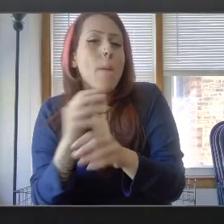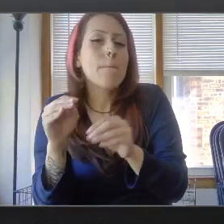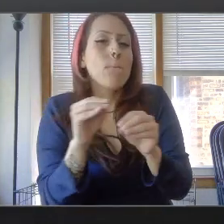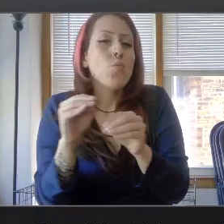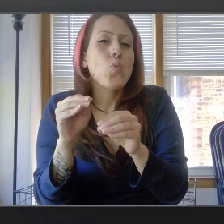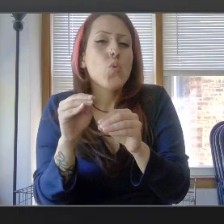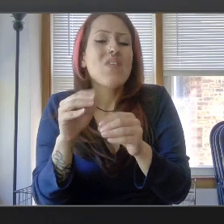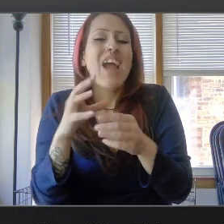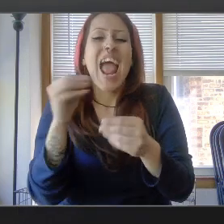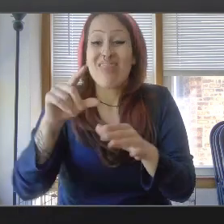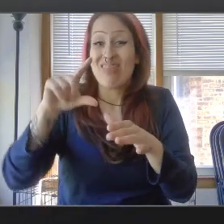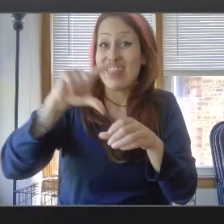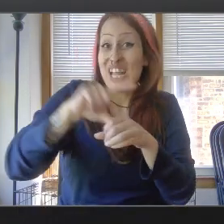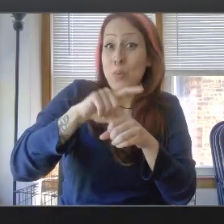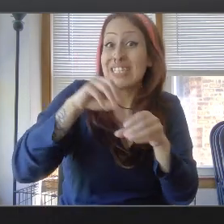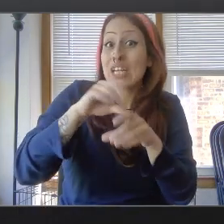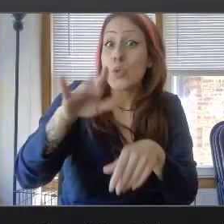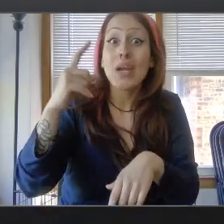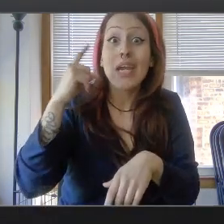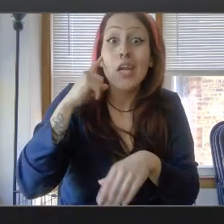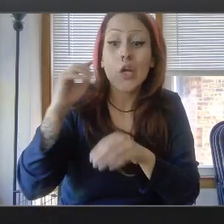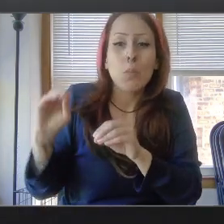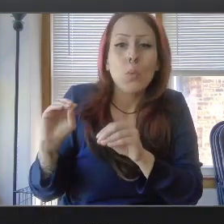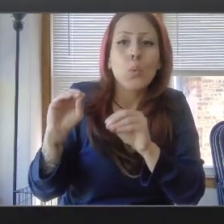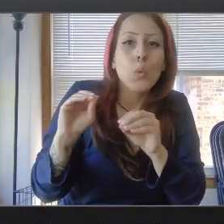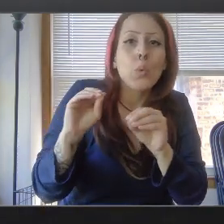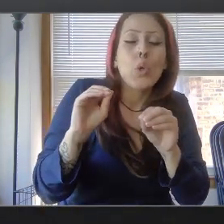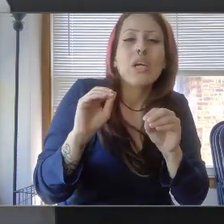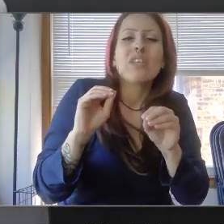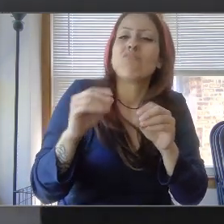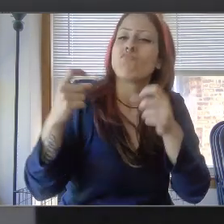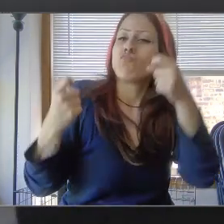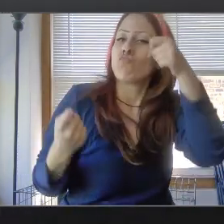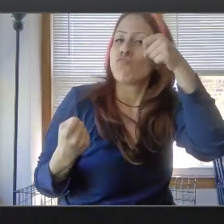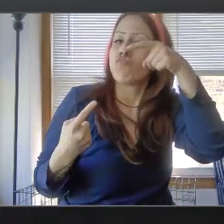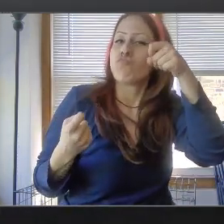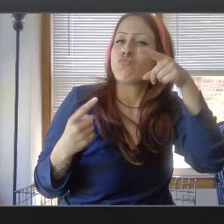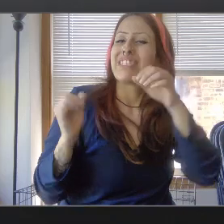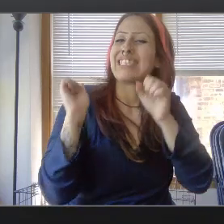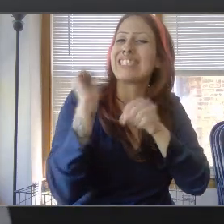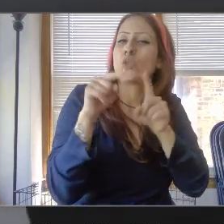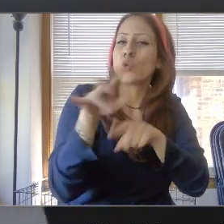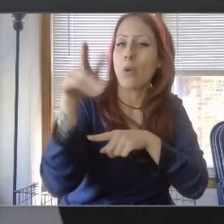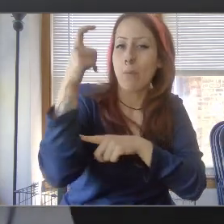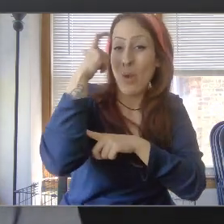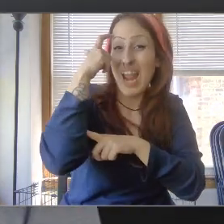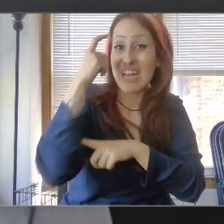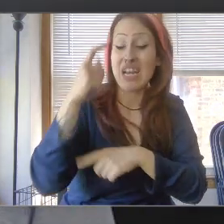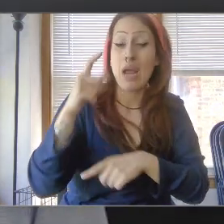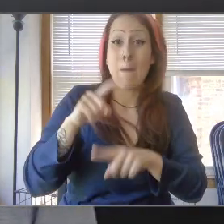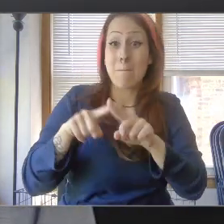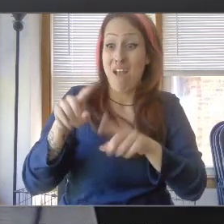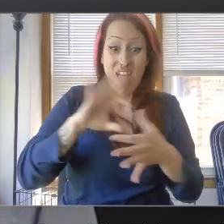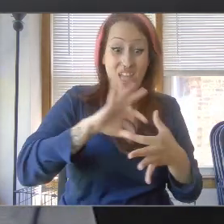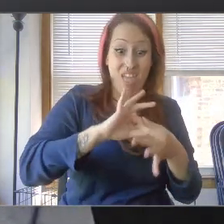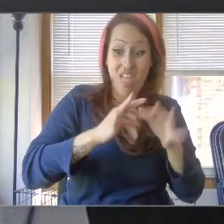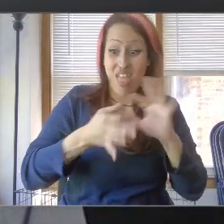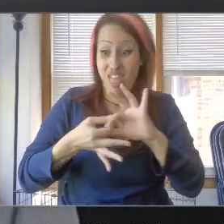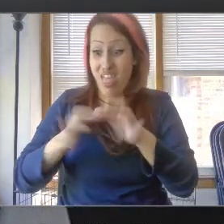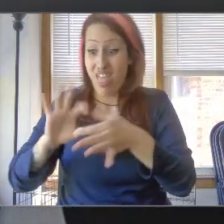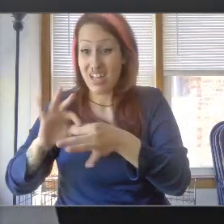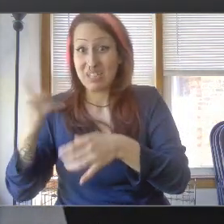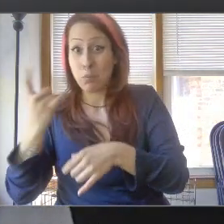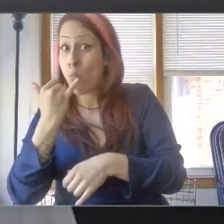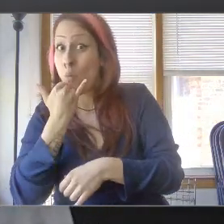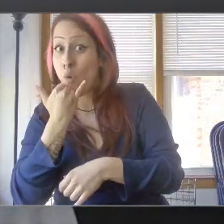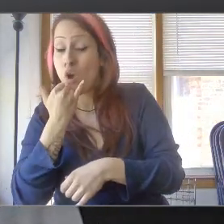impulse. If any link in that chain has a problem doing its job, you'll have a conductive hearing loss. There are many causes of conductive